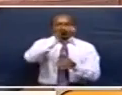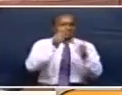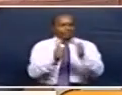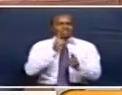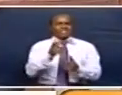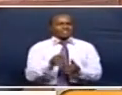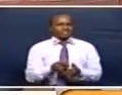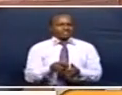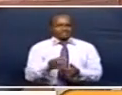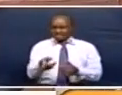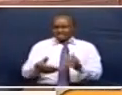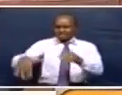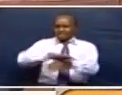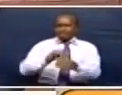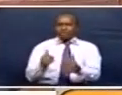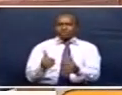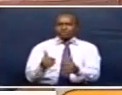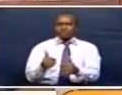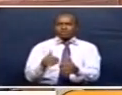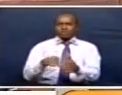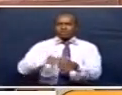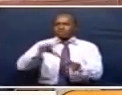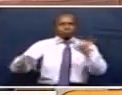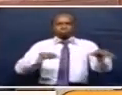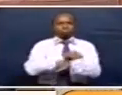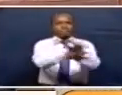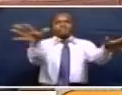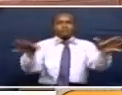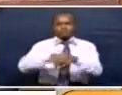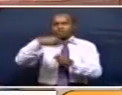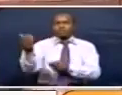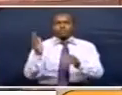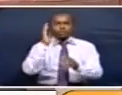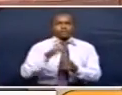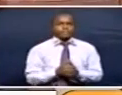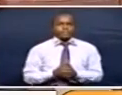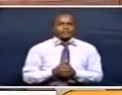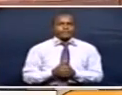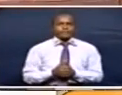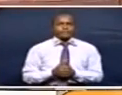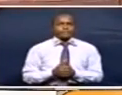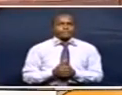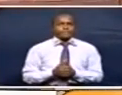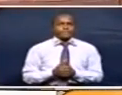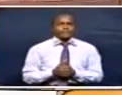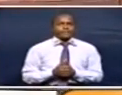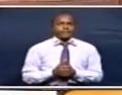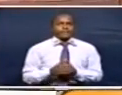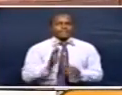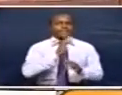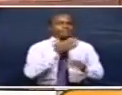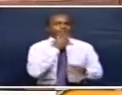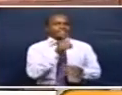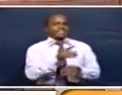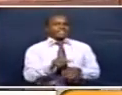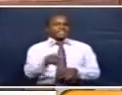these crabs that are not covered will walk all over, will get out. And sting us. Yeah, and the guy loading said, no, these